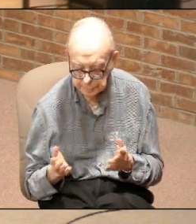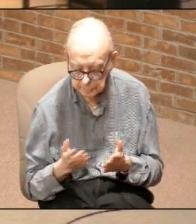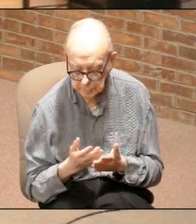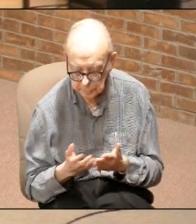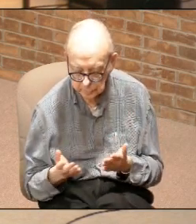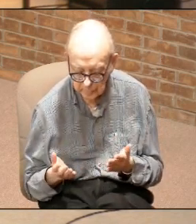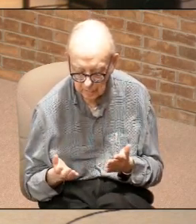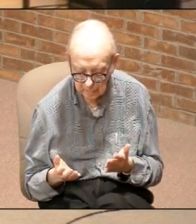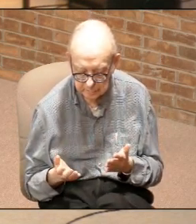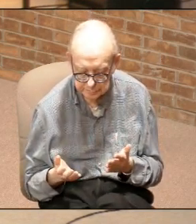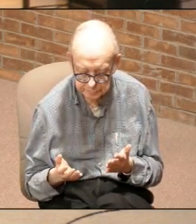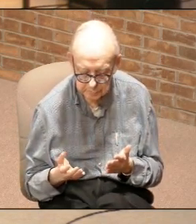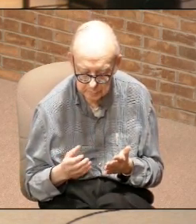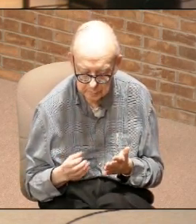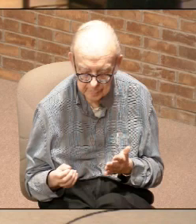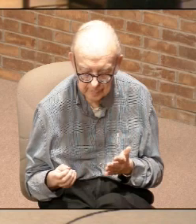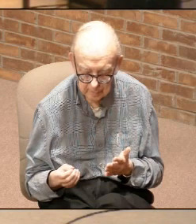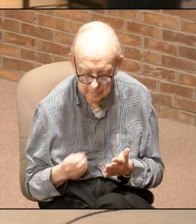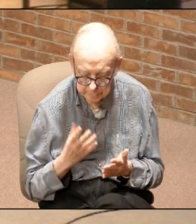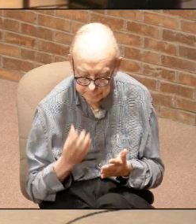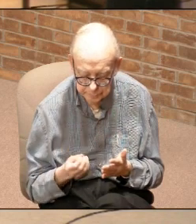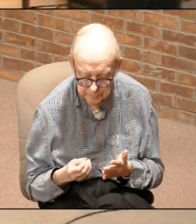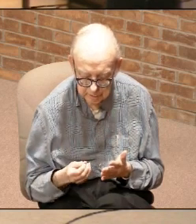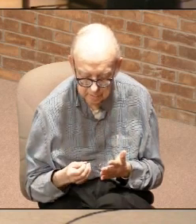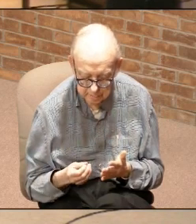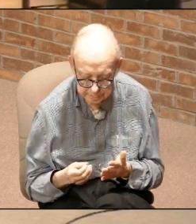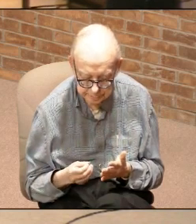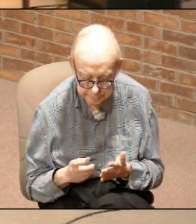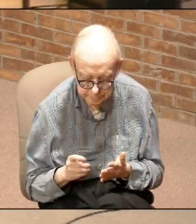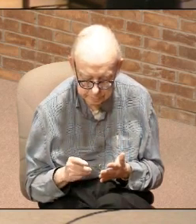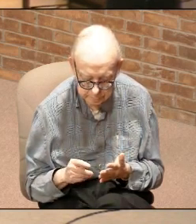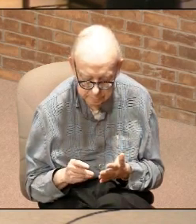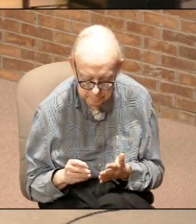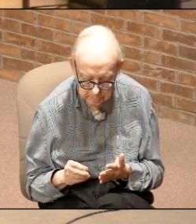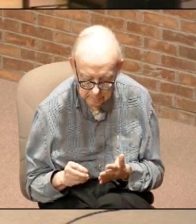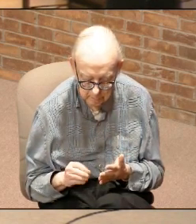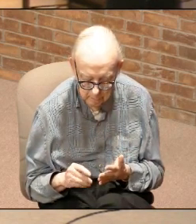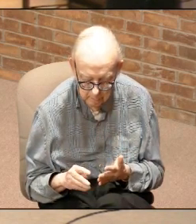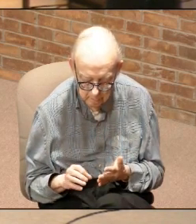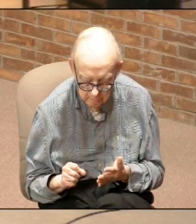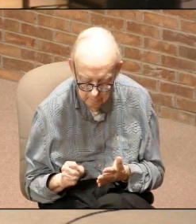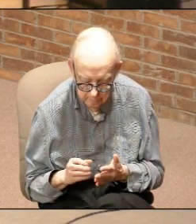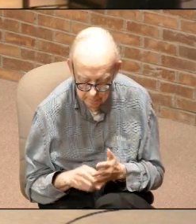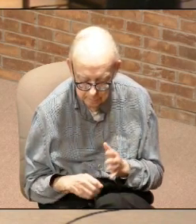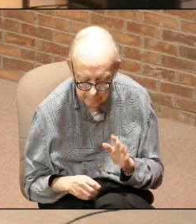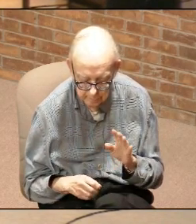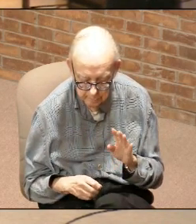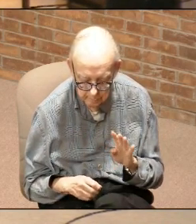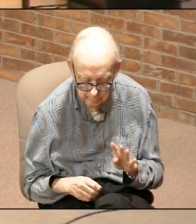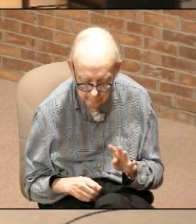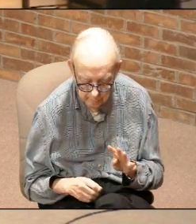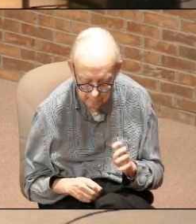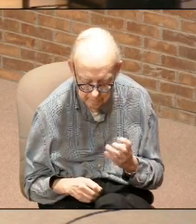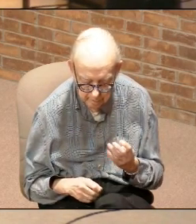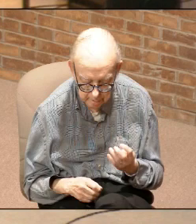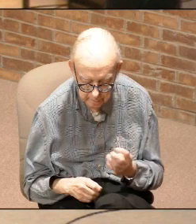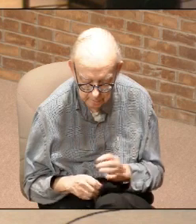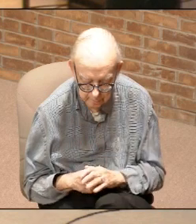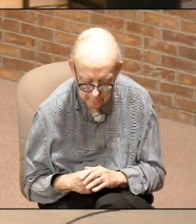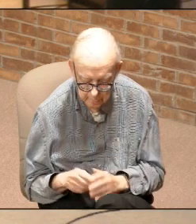and the beauty of of proverbs chapter 14 and verse number four it it's